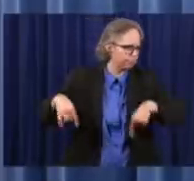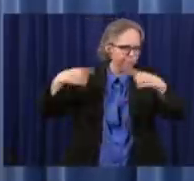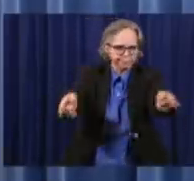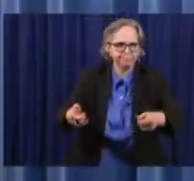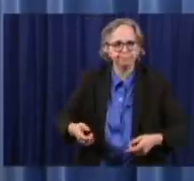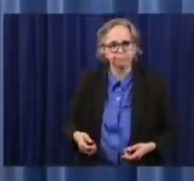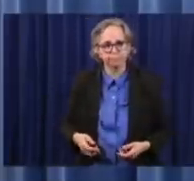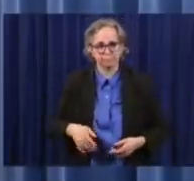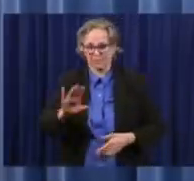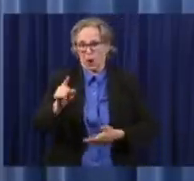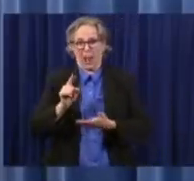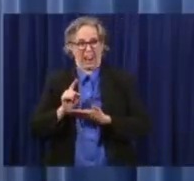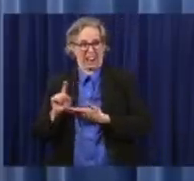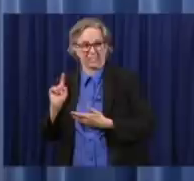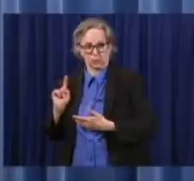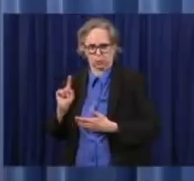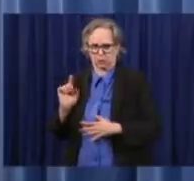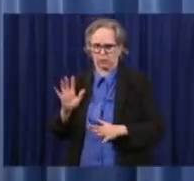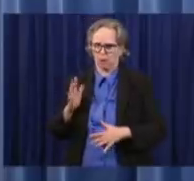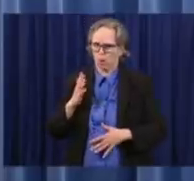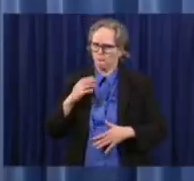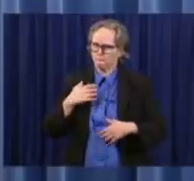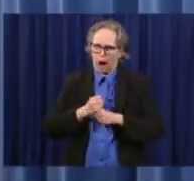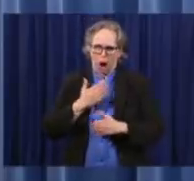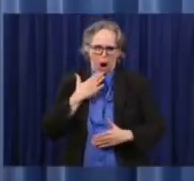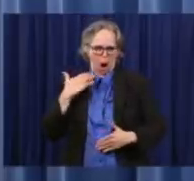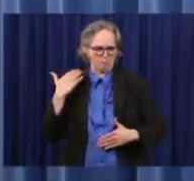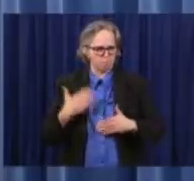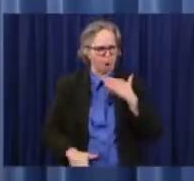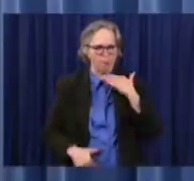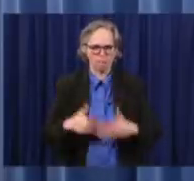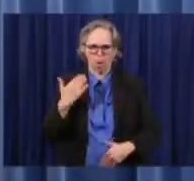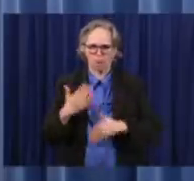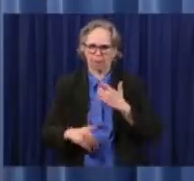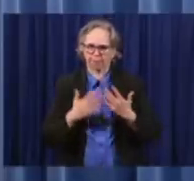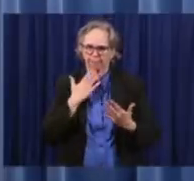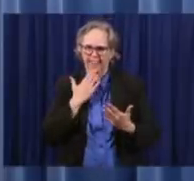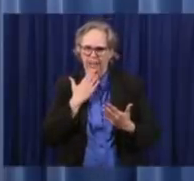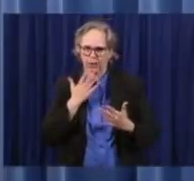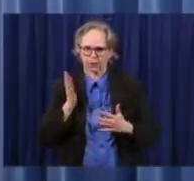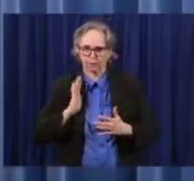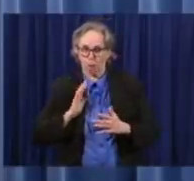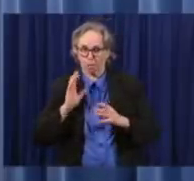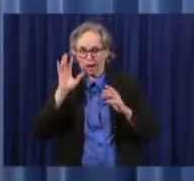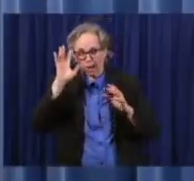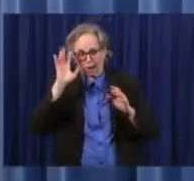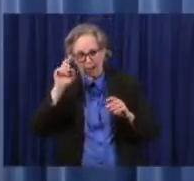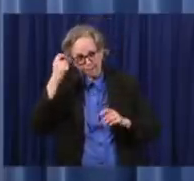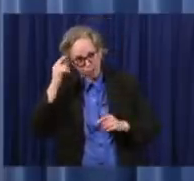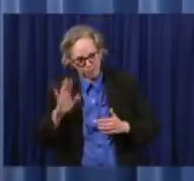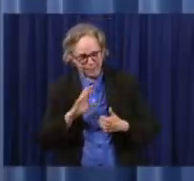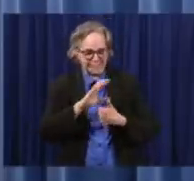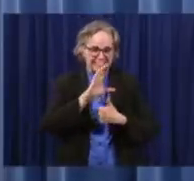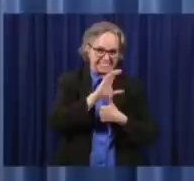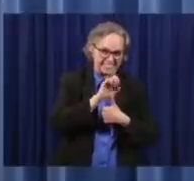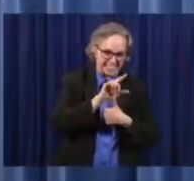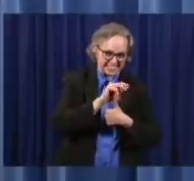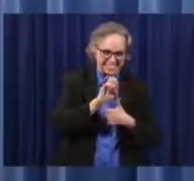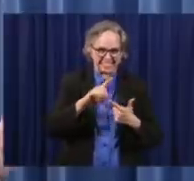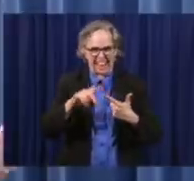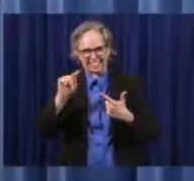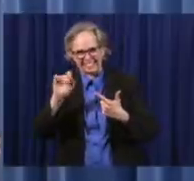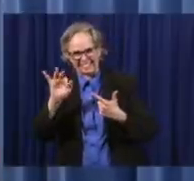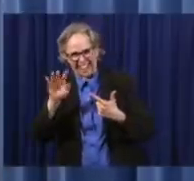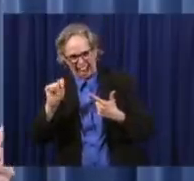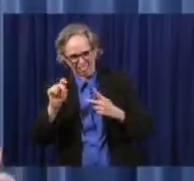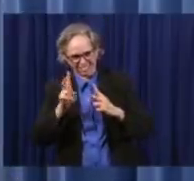last week. I want to thank again the two former governors, Governor Taft, Governor Celeste, and they continue, by the way.